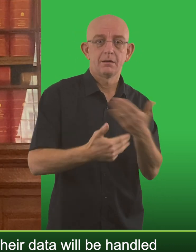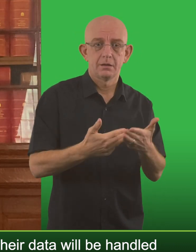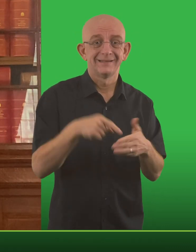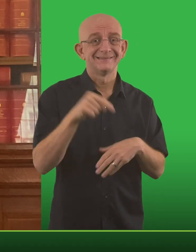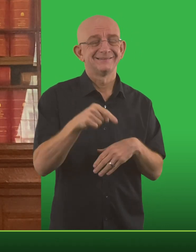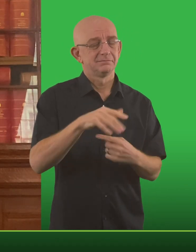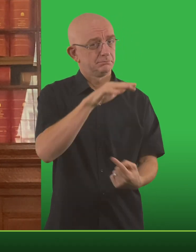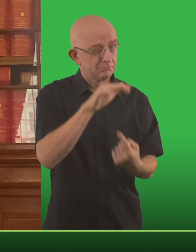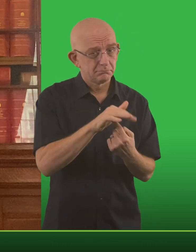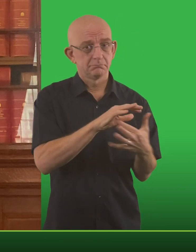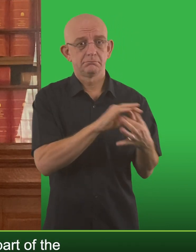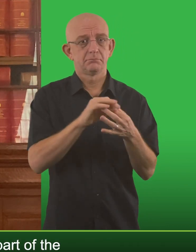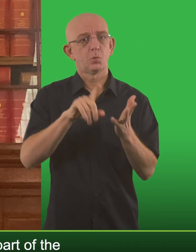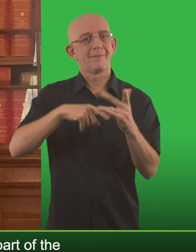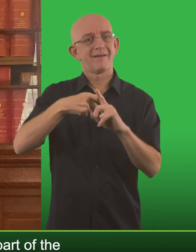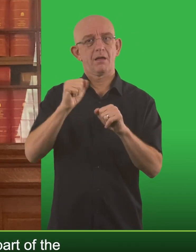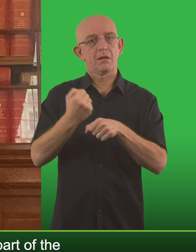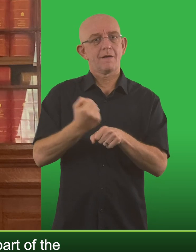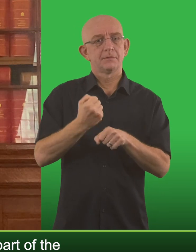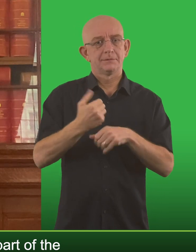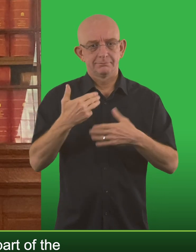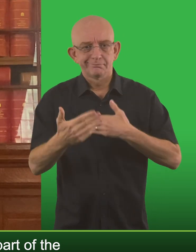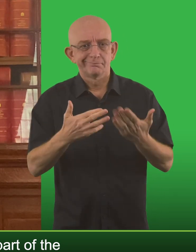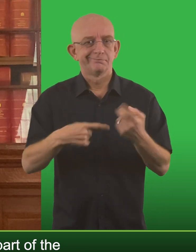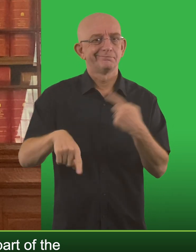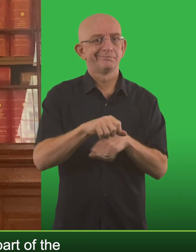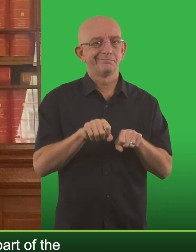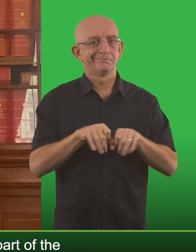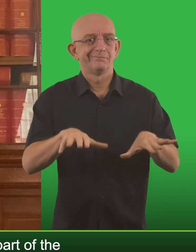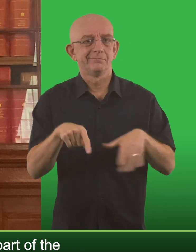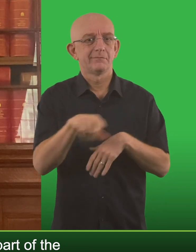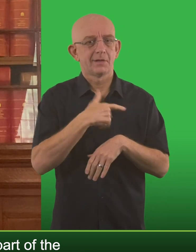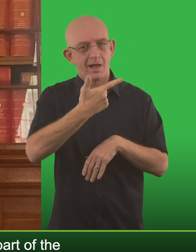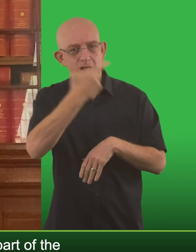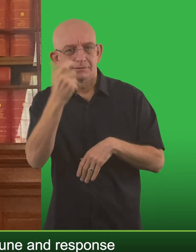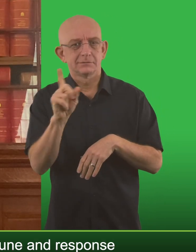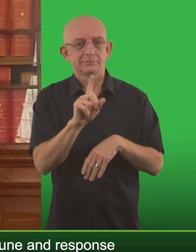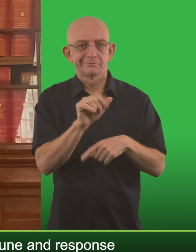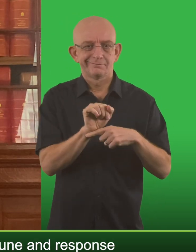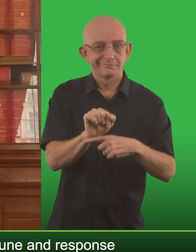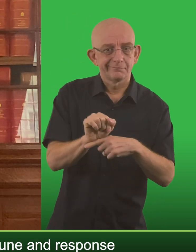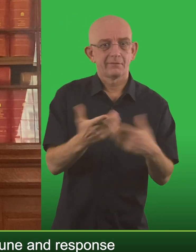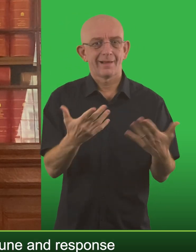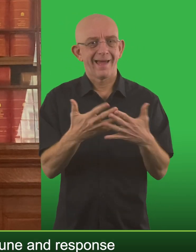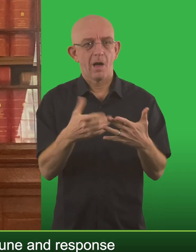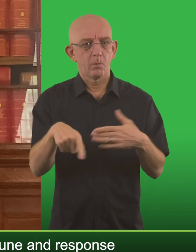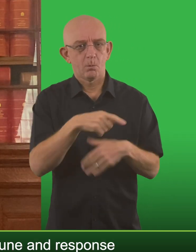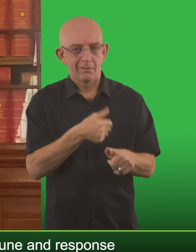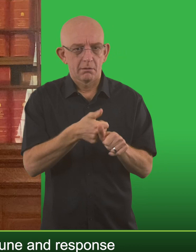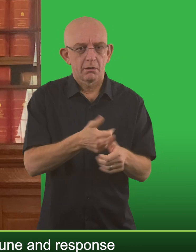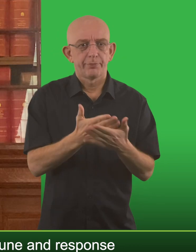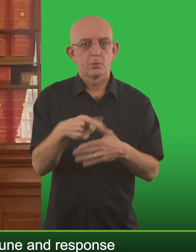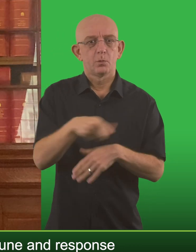antibody test. Antibody testing is a key part of the UK government's response to the pandemic and helps us understand